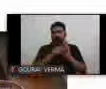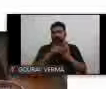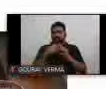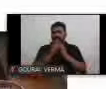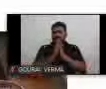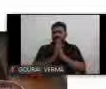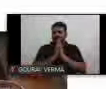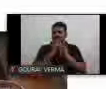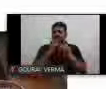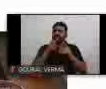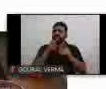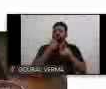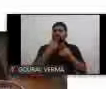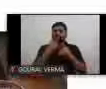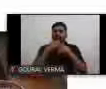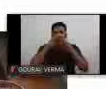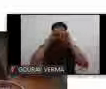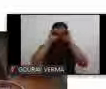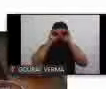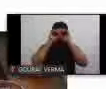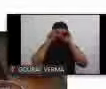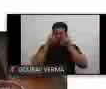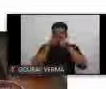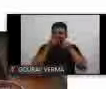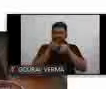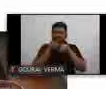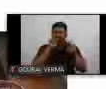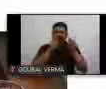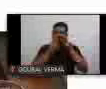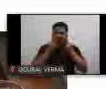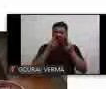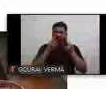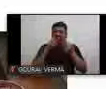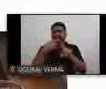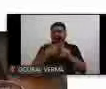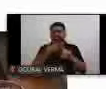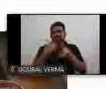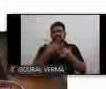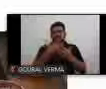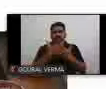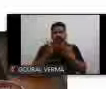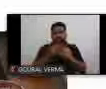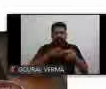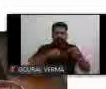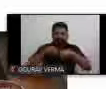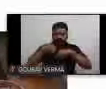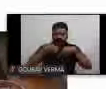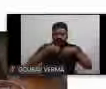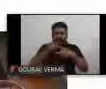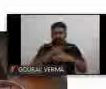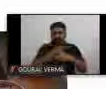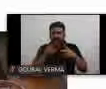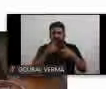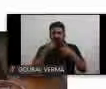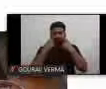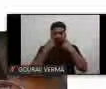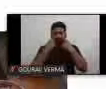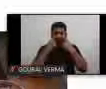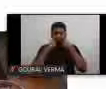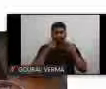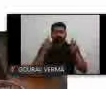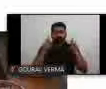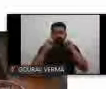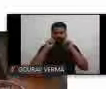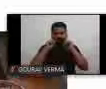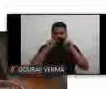requires both binocular vision. This is more important for orientation and mobility. Chalne phirne mein both eyes must team together